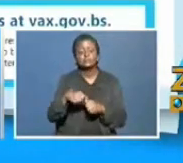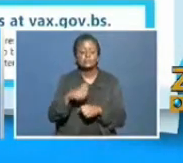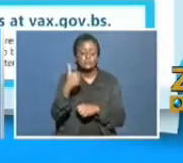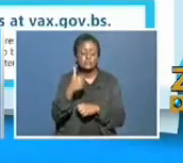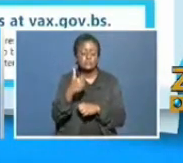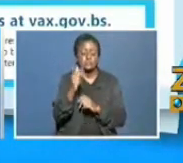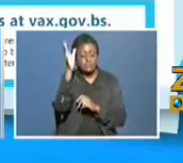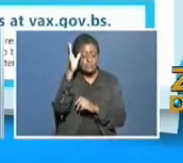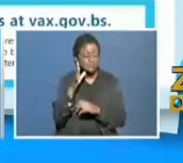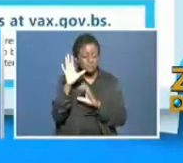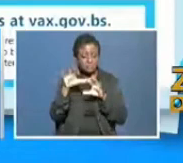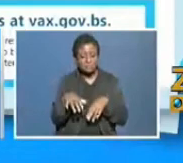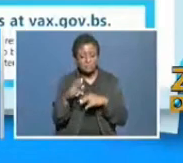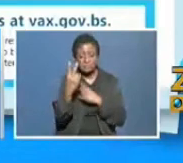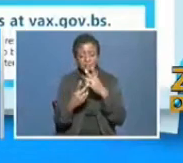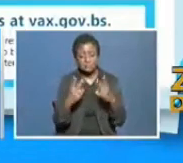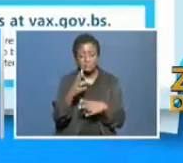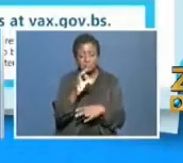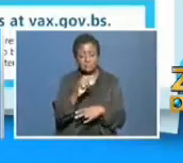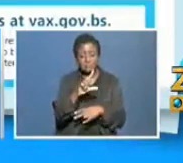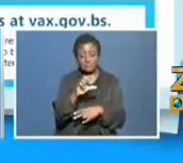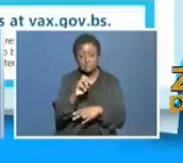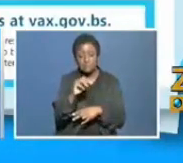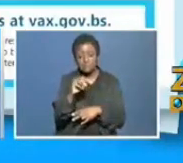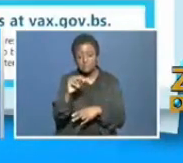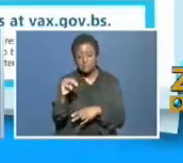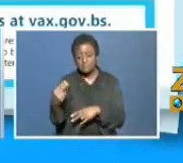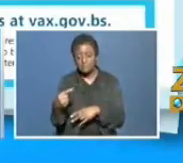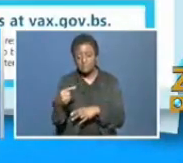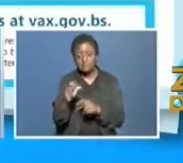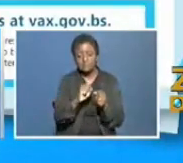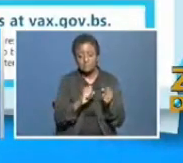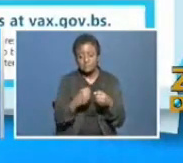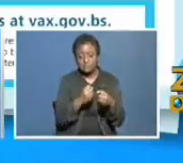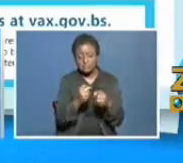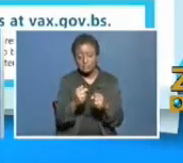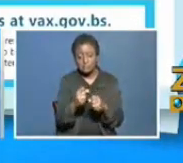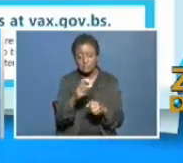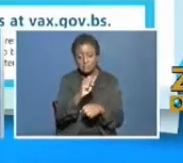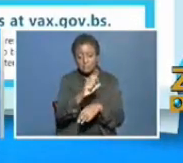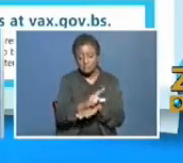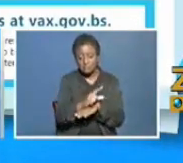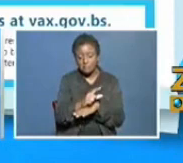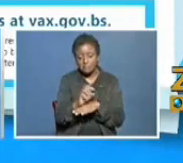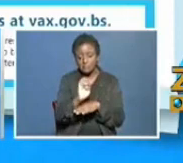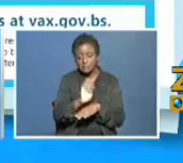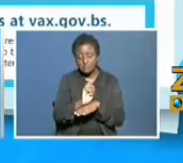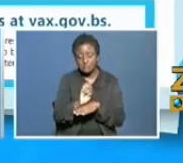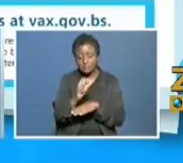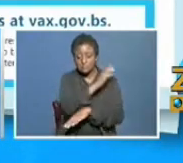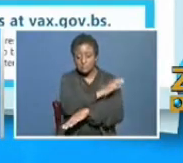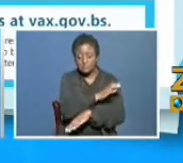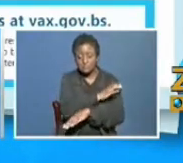clinics, as well as the Elizabeth Estates Clinic on Thursdays, Mondays, Wednesdays, and Fridays at the South Beach Clinic, at the Mall